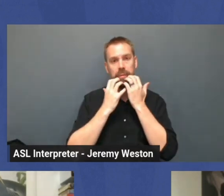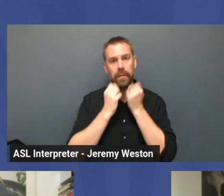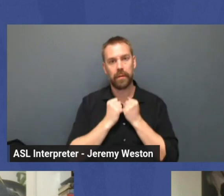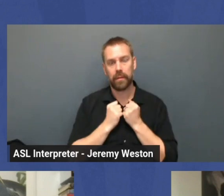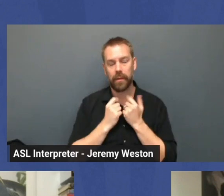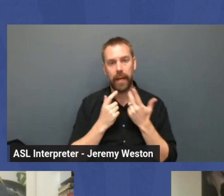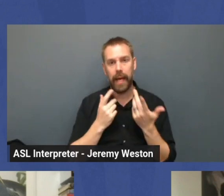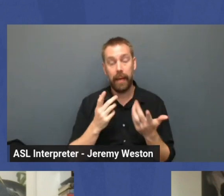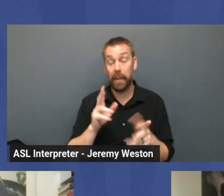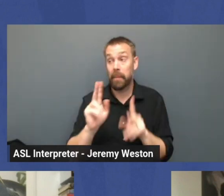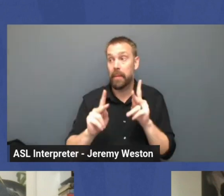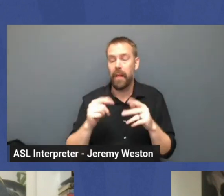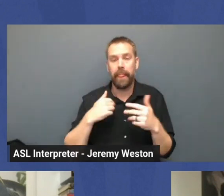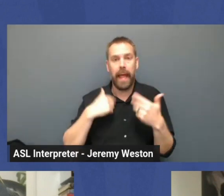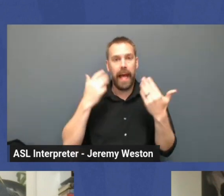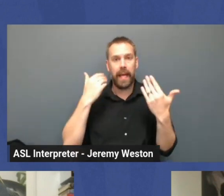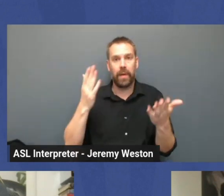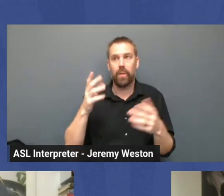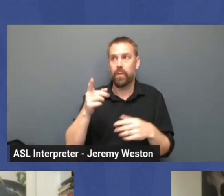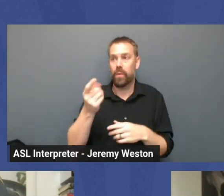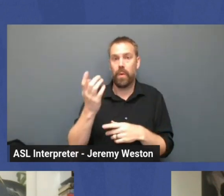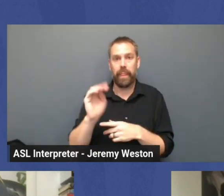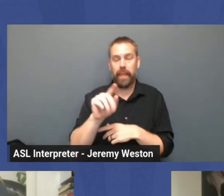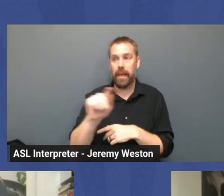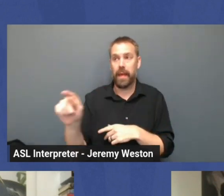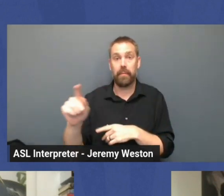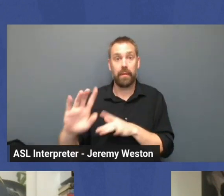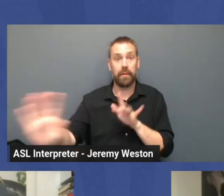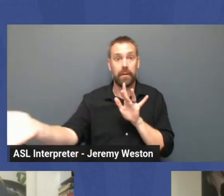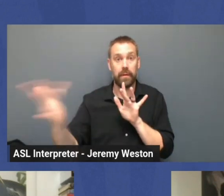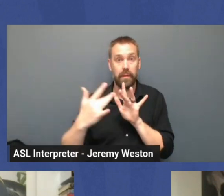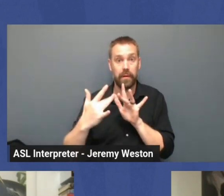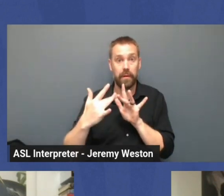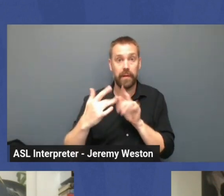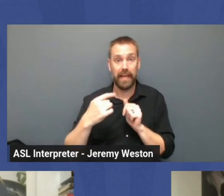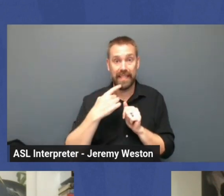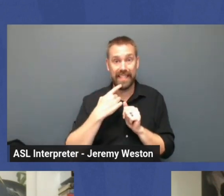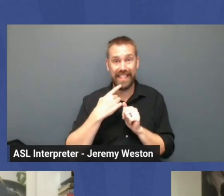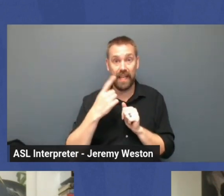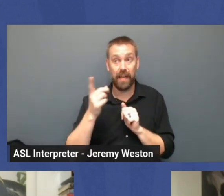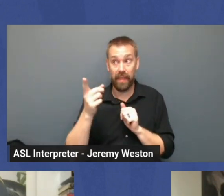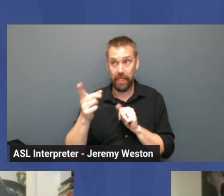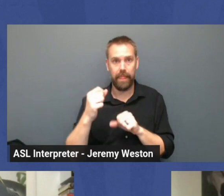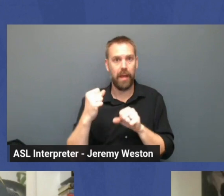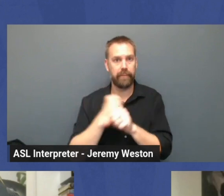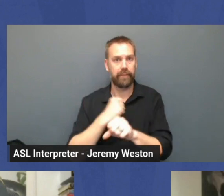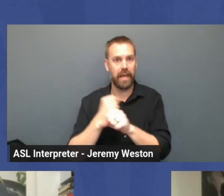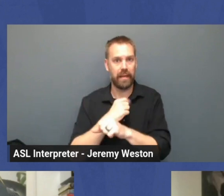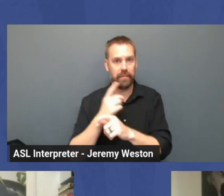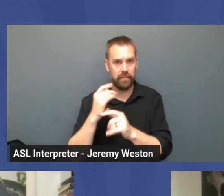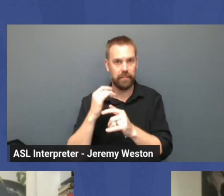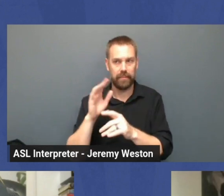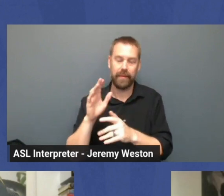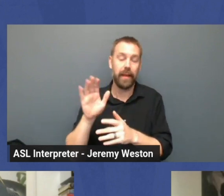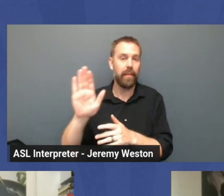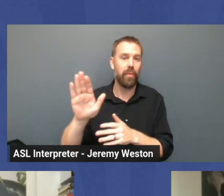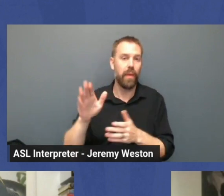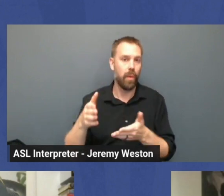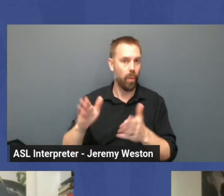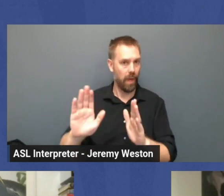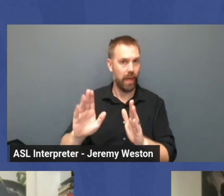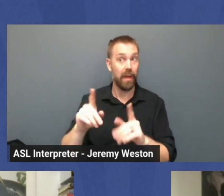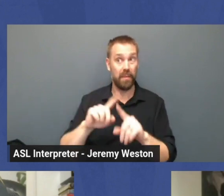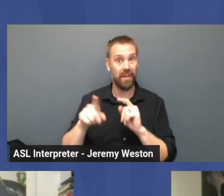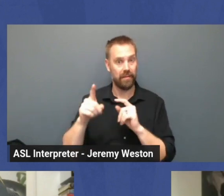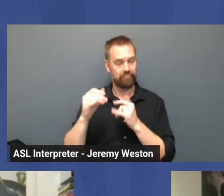even know reach out to me and say that they're fighting the fight in their own way, and that